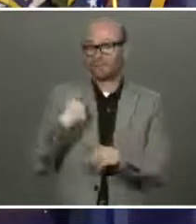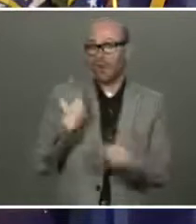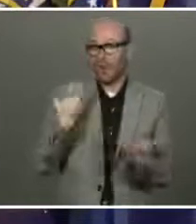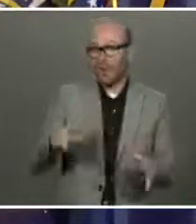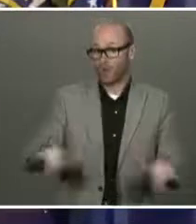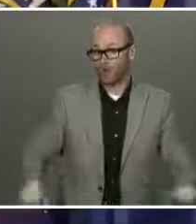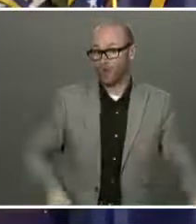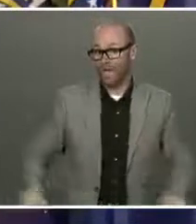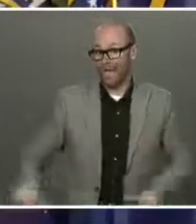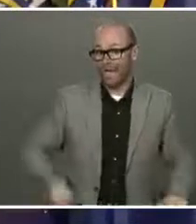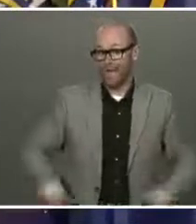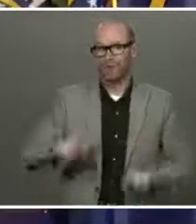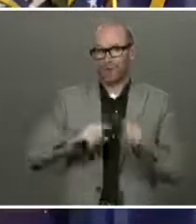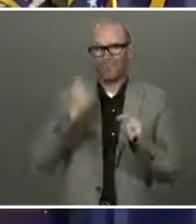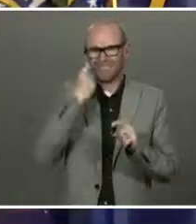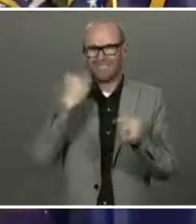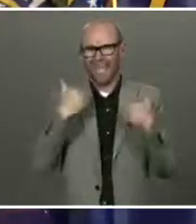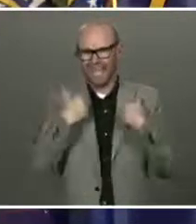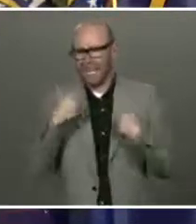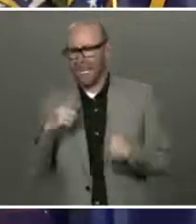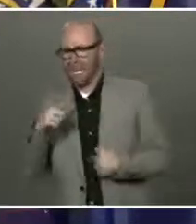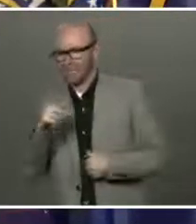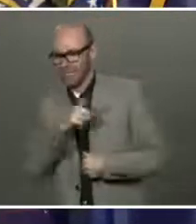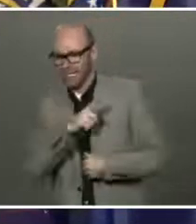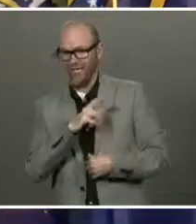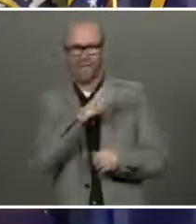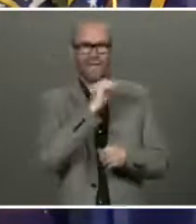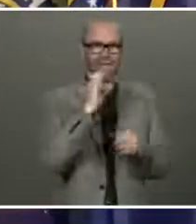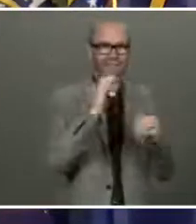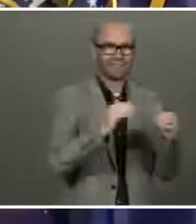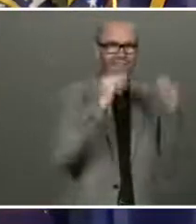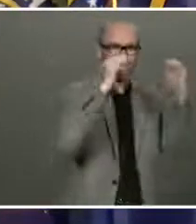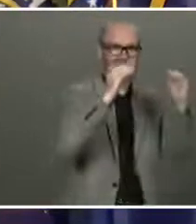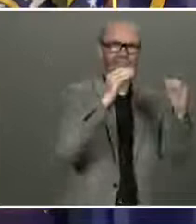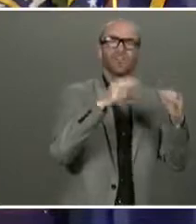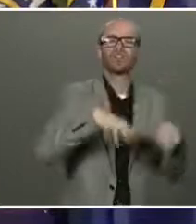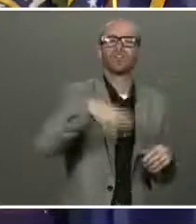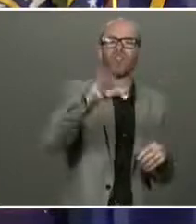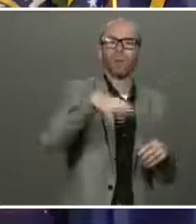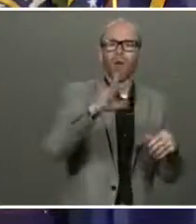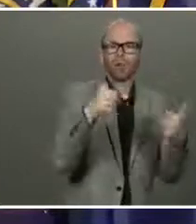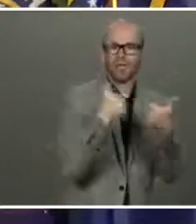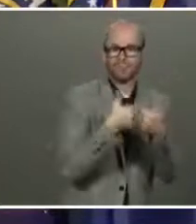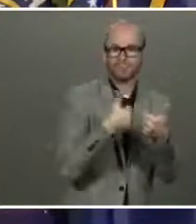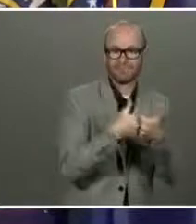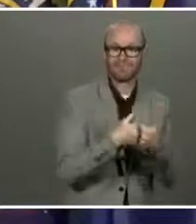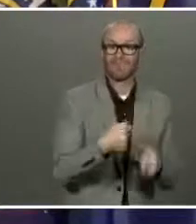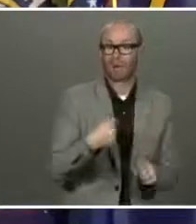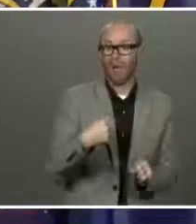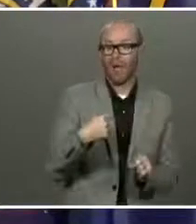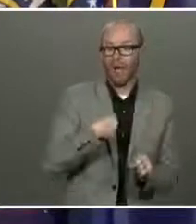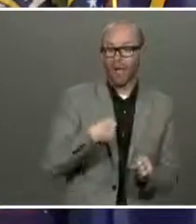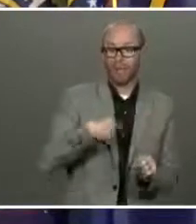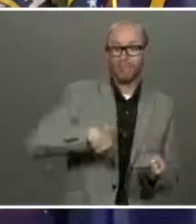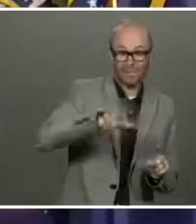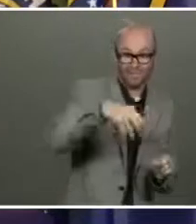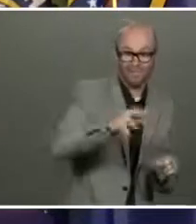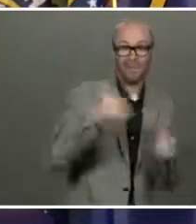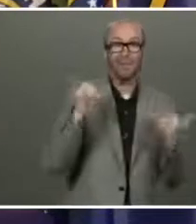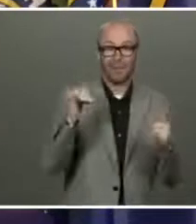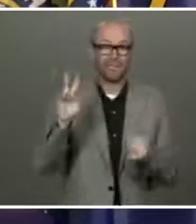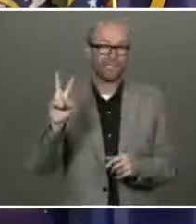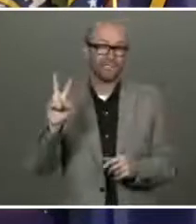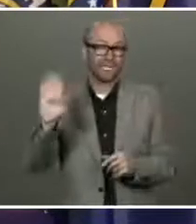but we just had an executive versus legislative game of softball 2 nights ago. I pitched and played second base